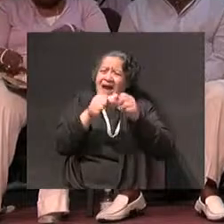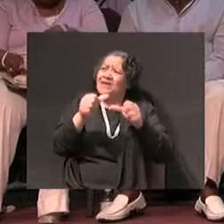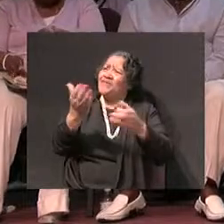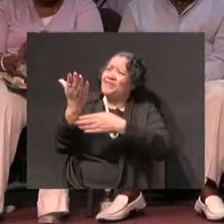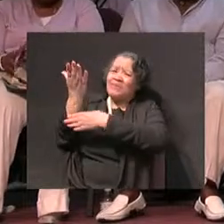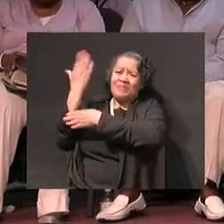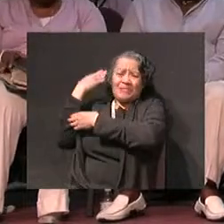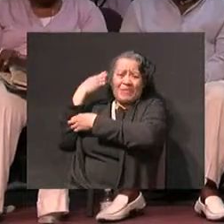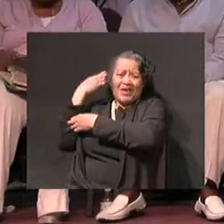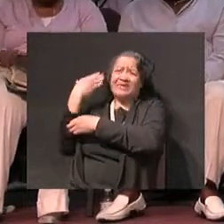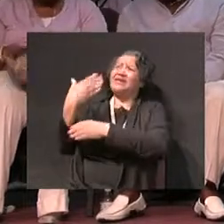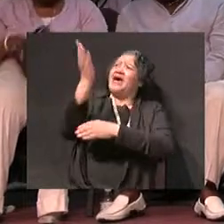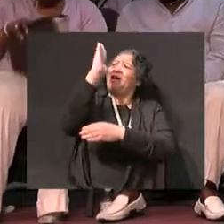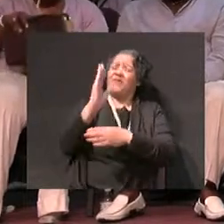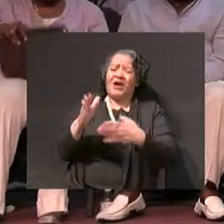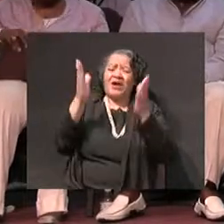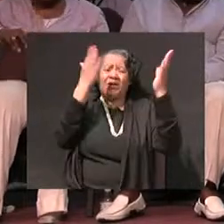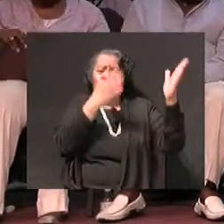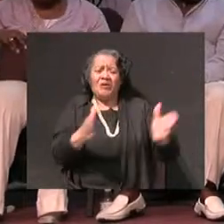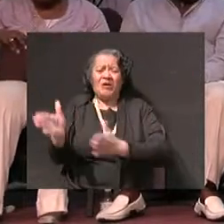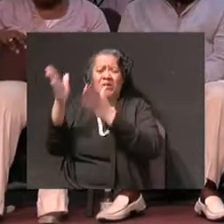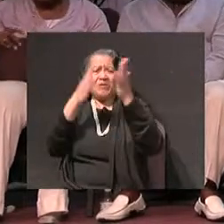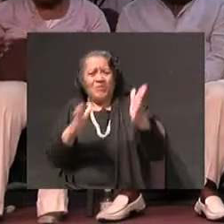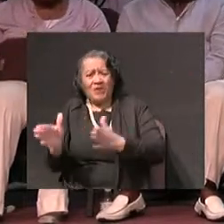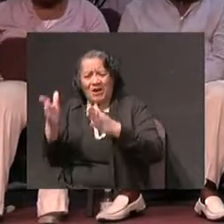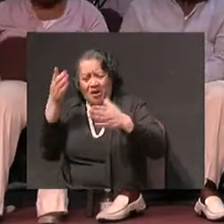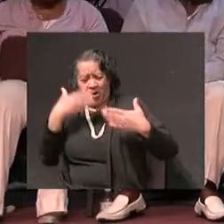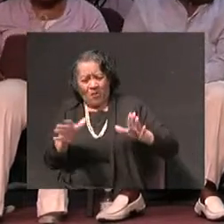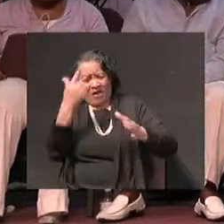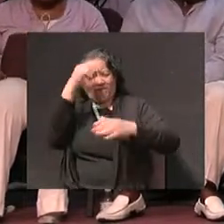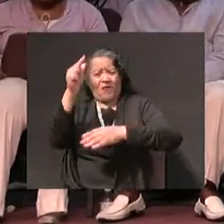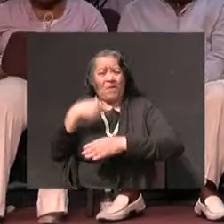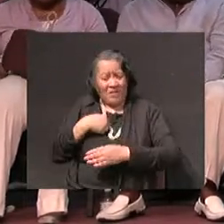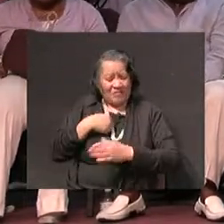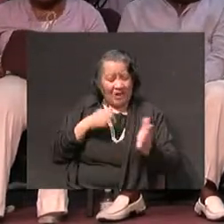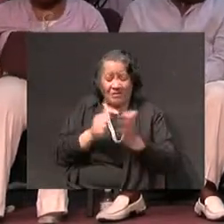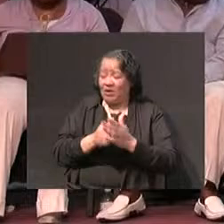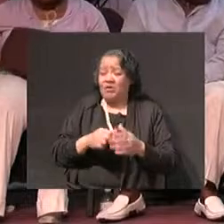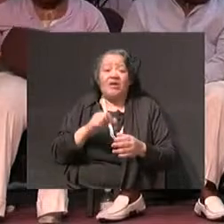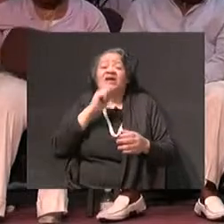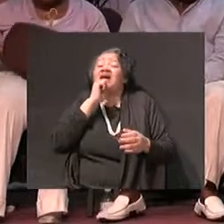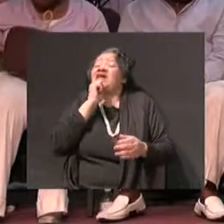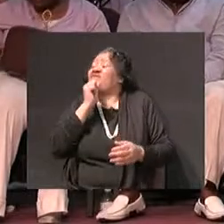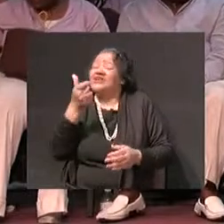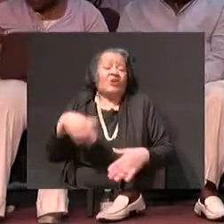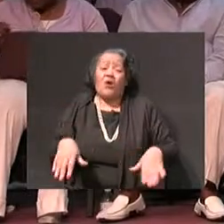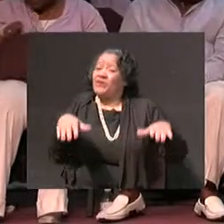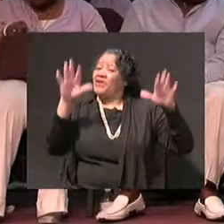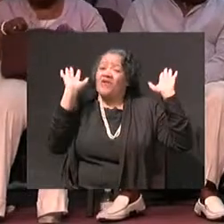God made a way out of no way. And if I don't give up,